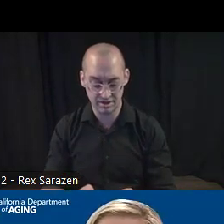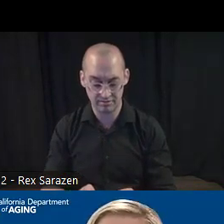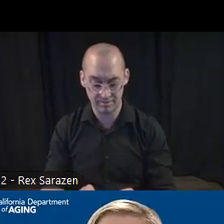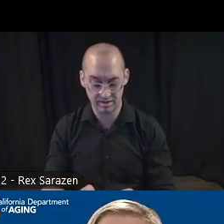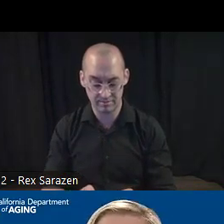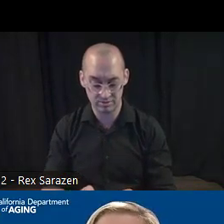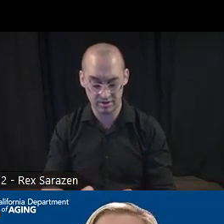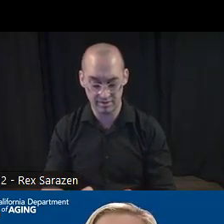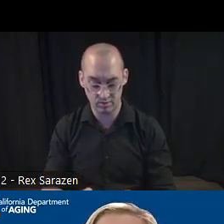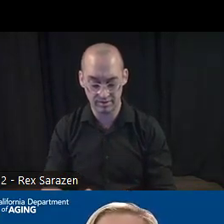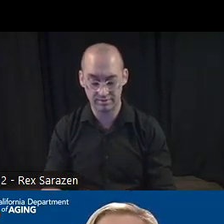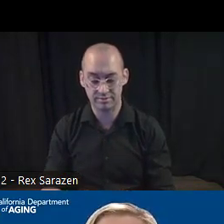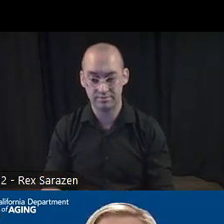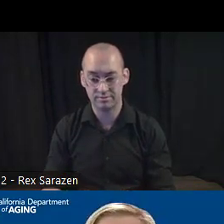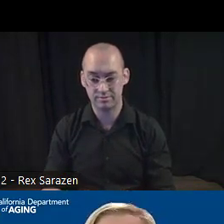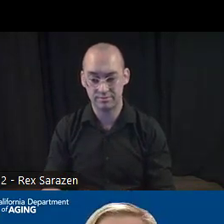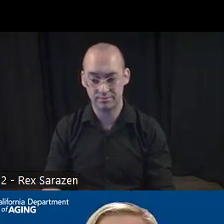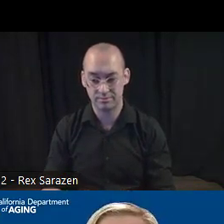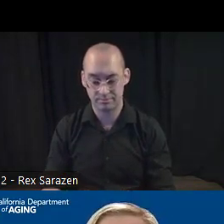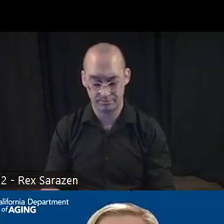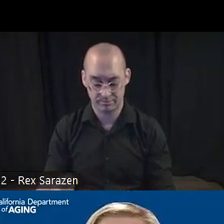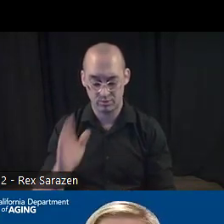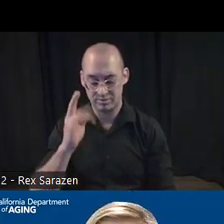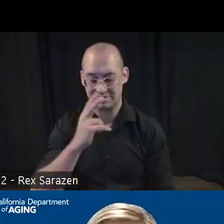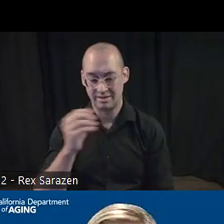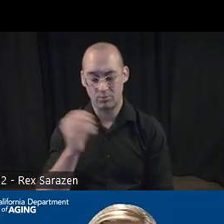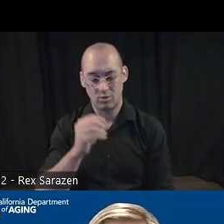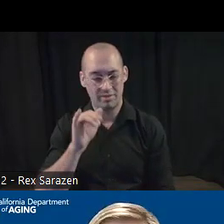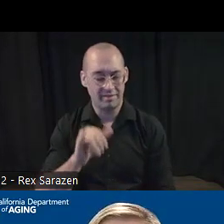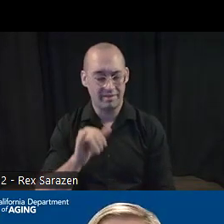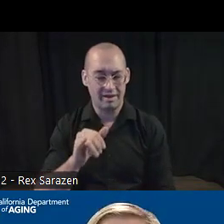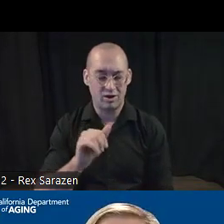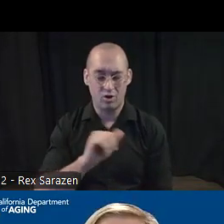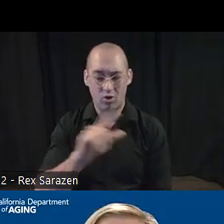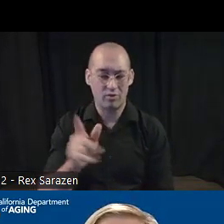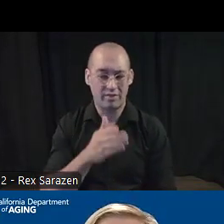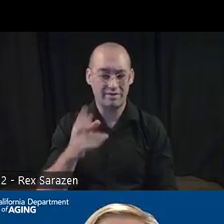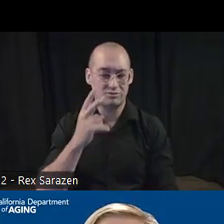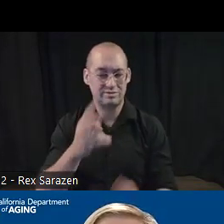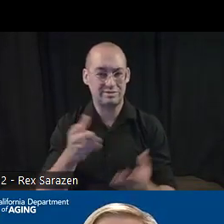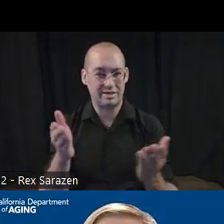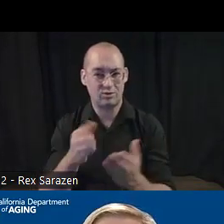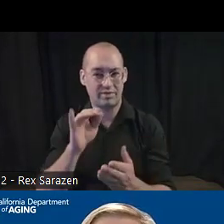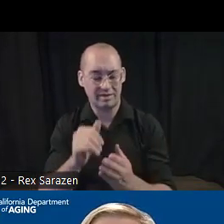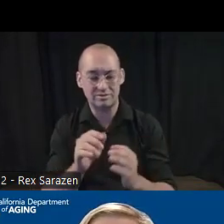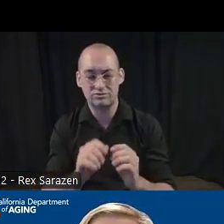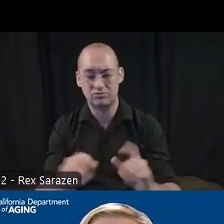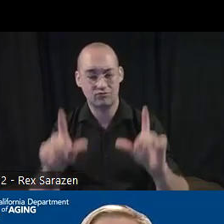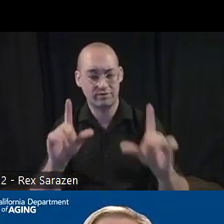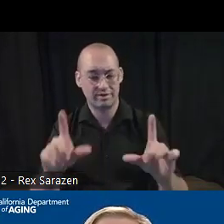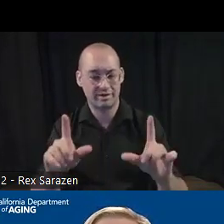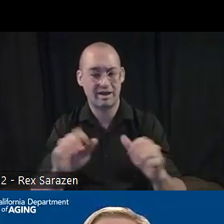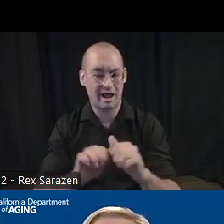and funding formula. So you'll see more about all of the things you see here on this screen about how we're going to be